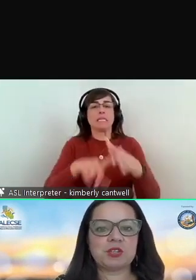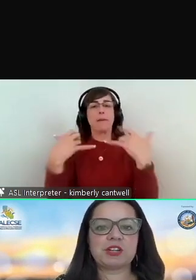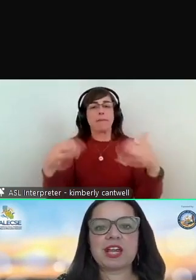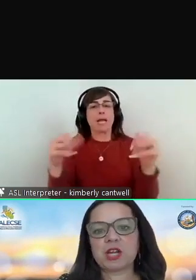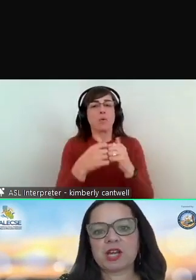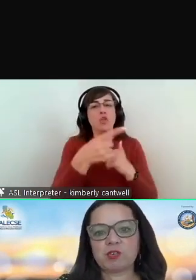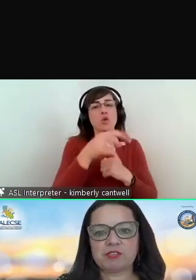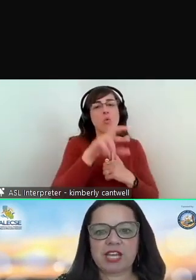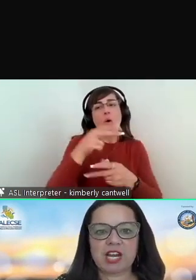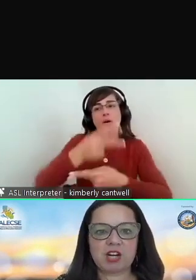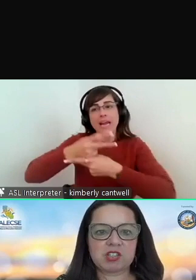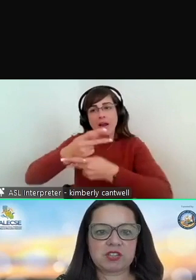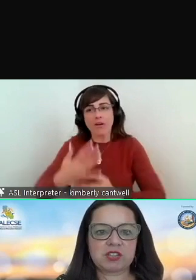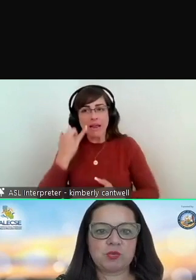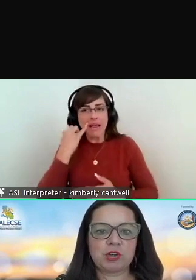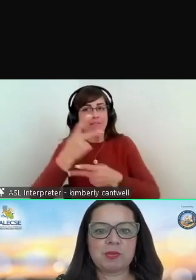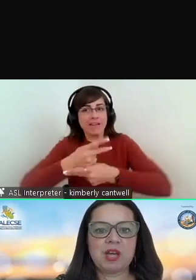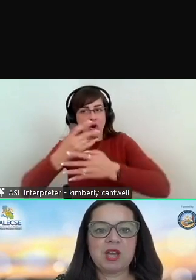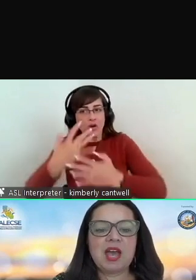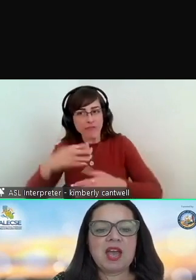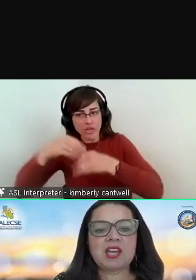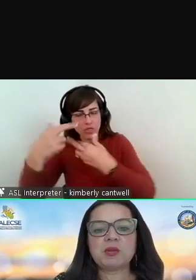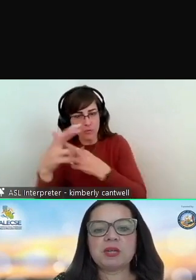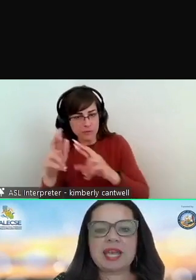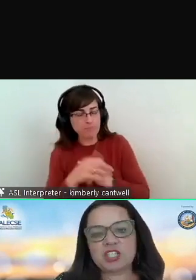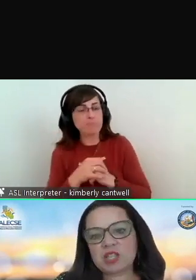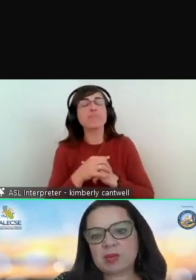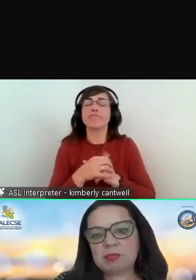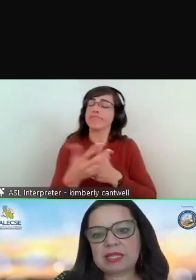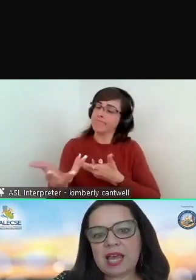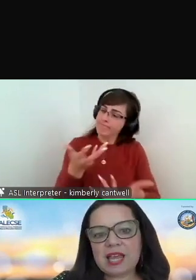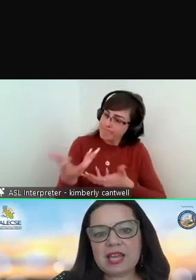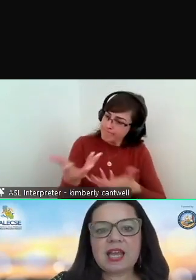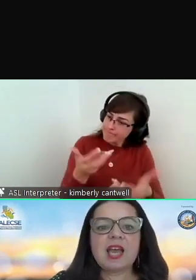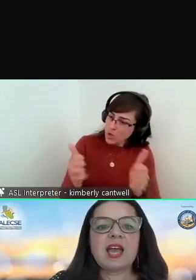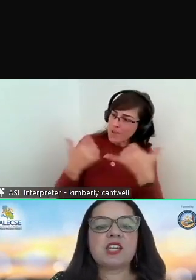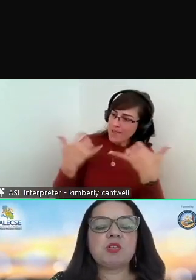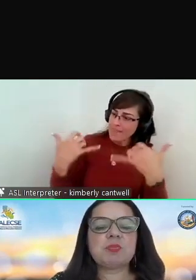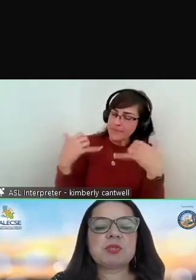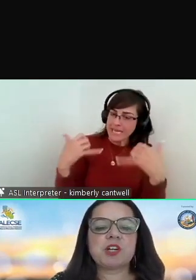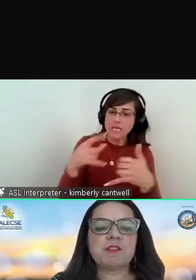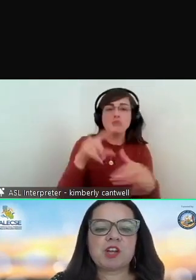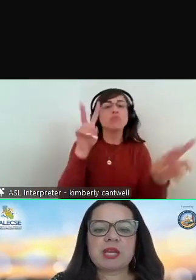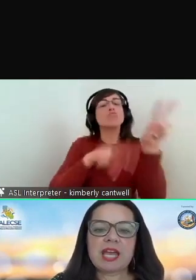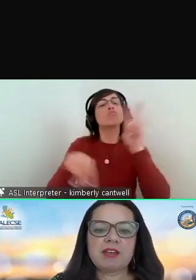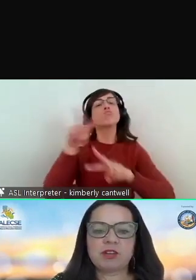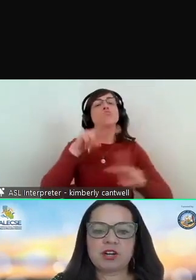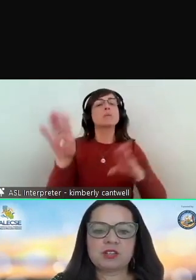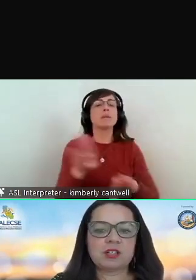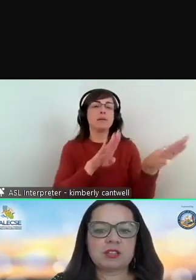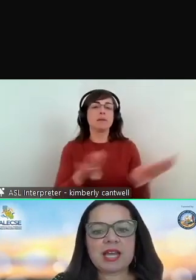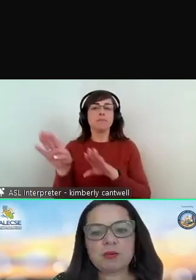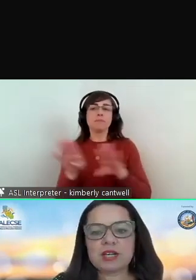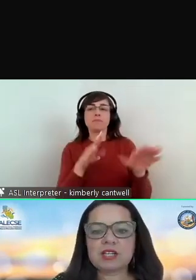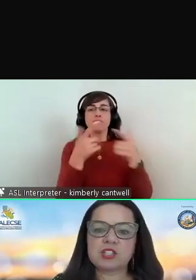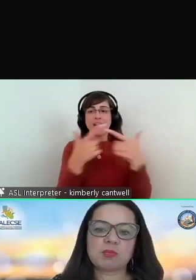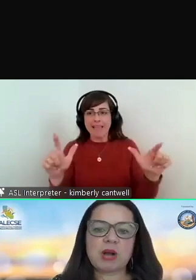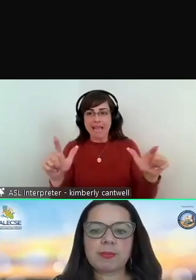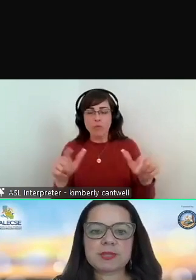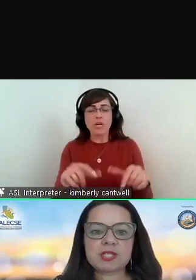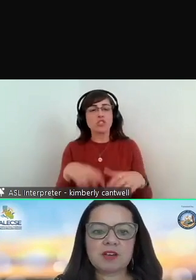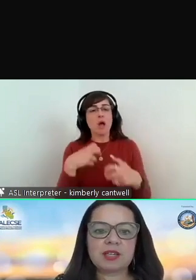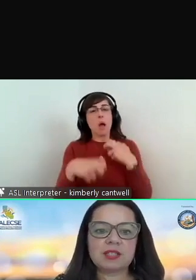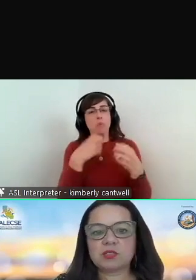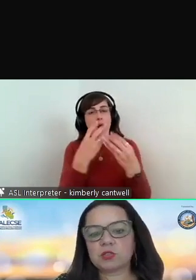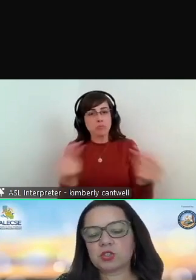you or their caregiver, if the caregiver's in the room, and you engage them in play, and you observe their behavior, their language, their